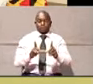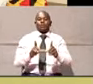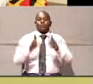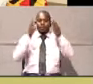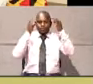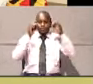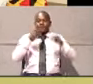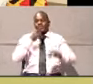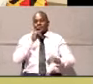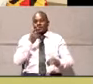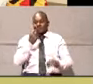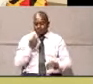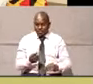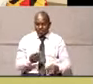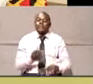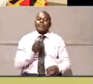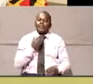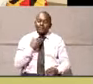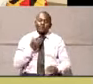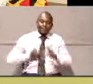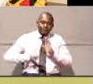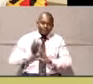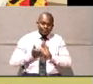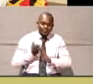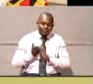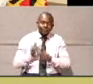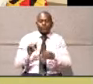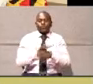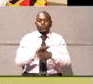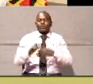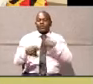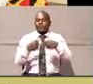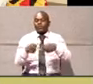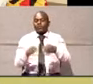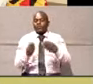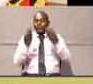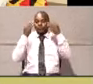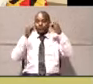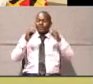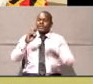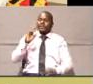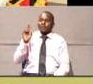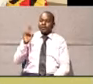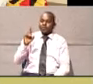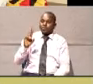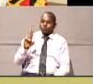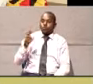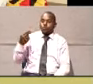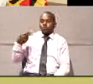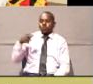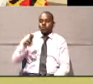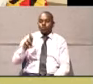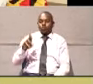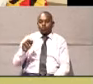President Museveni said there is need to fasten the trade process. President Kenyatta pledged to follow up on this